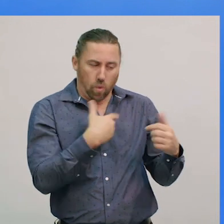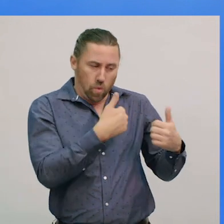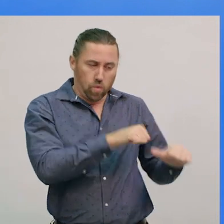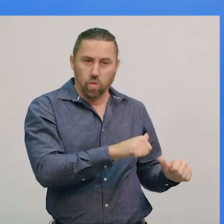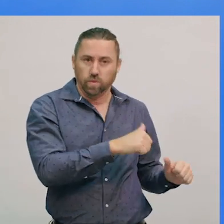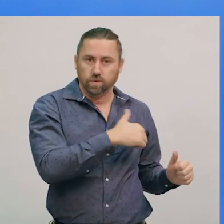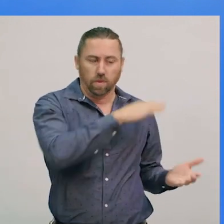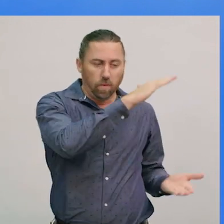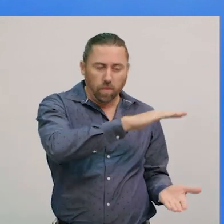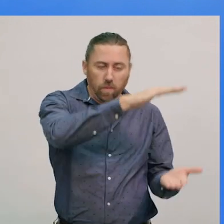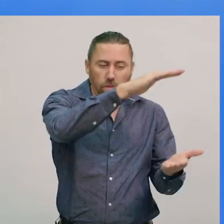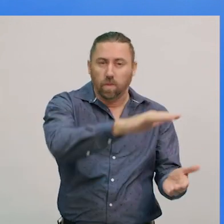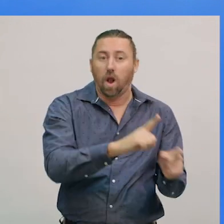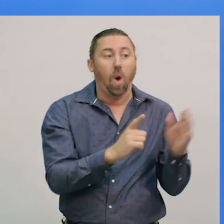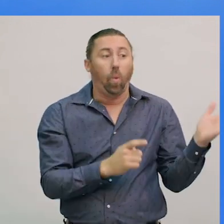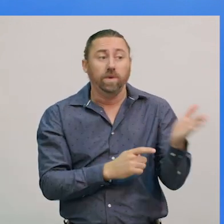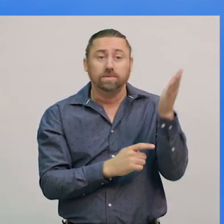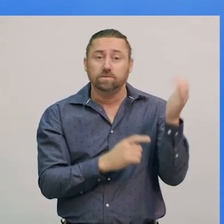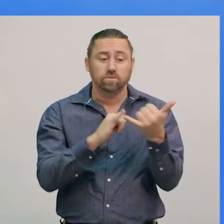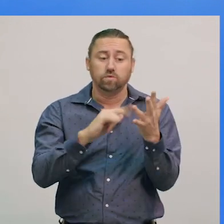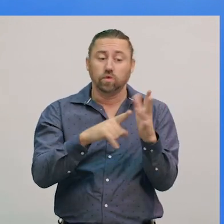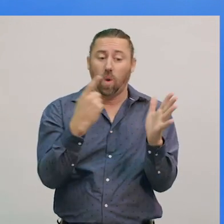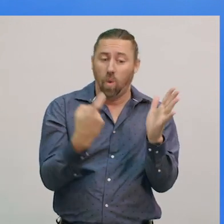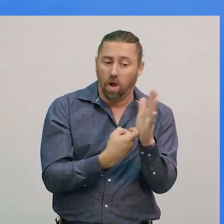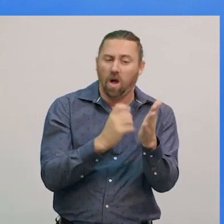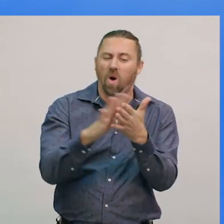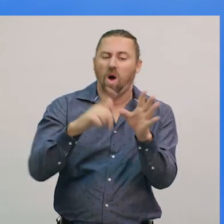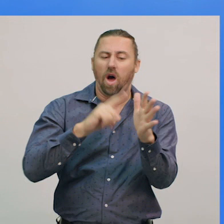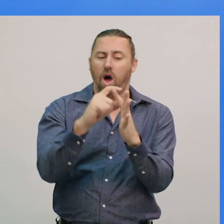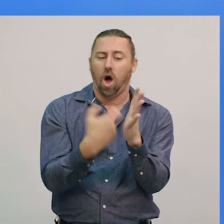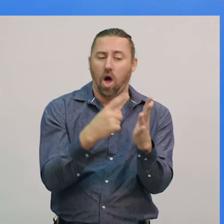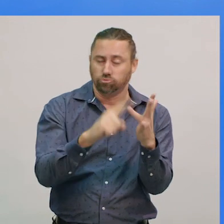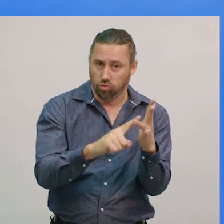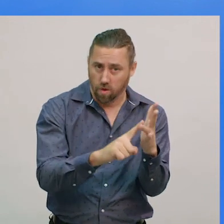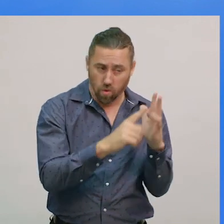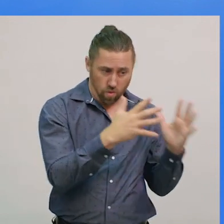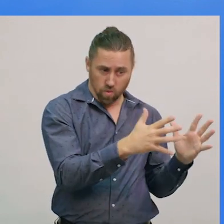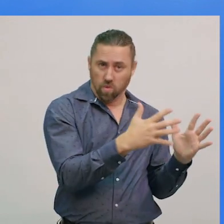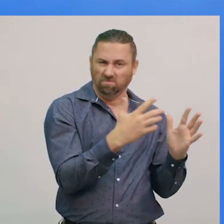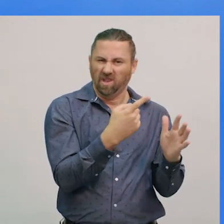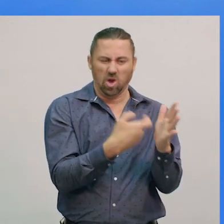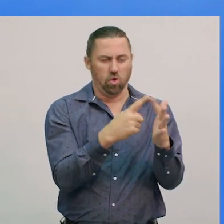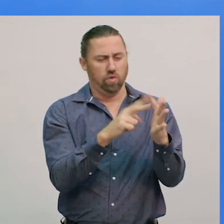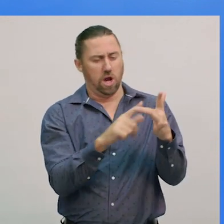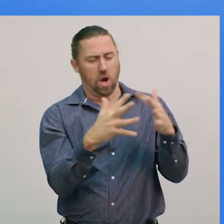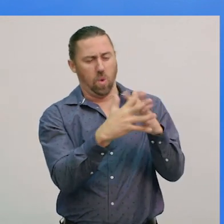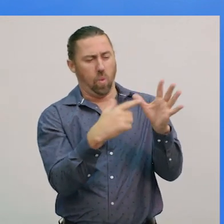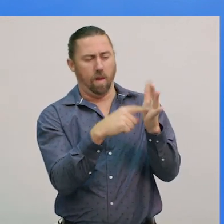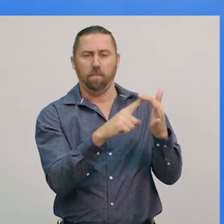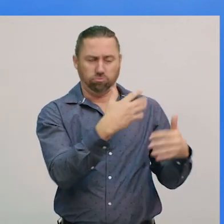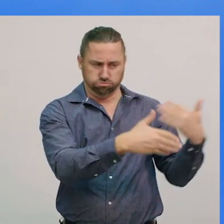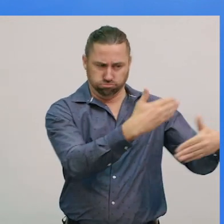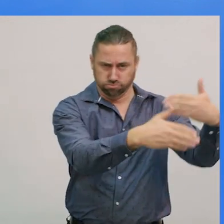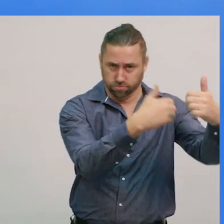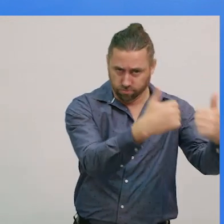used. Examples of that are wind and solar and hydro energy, the energy of moving water. A non-renewable energy source takes a